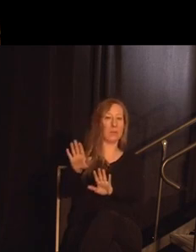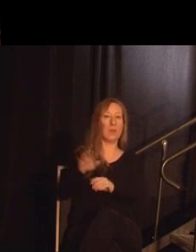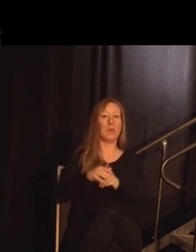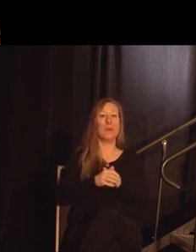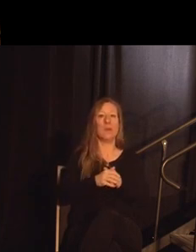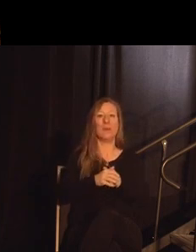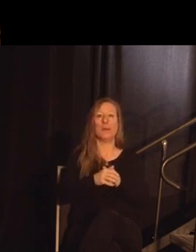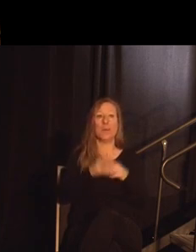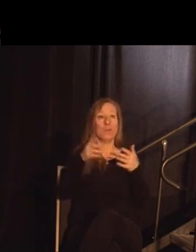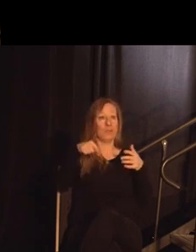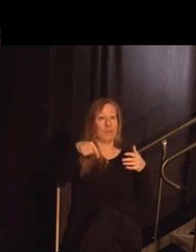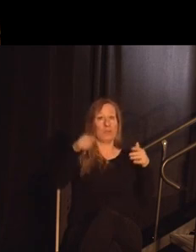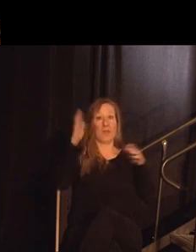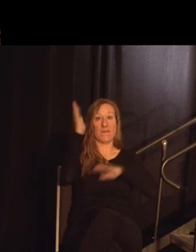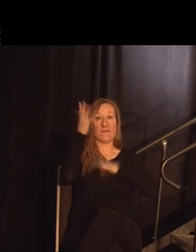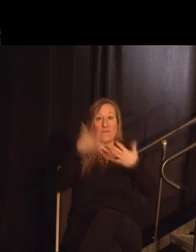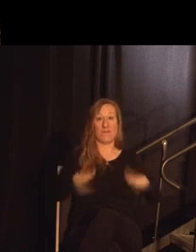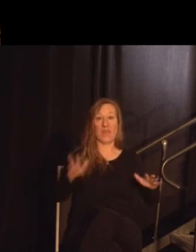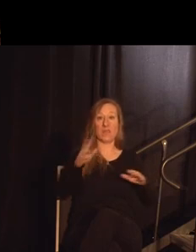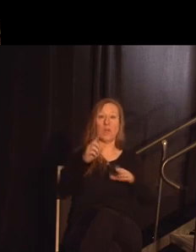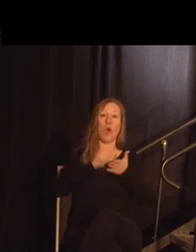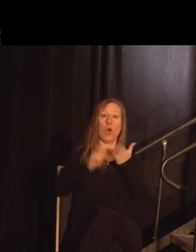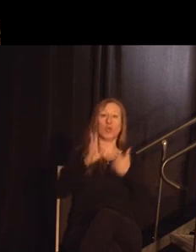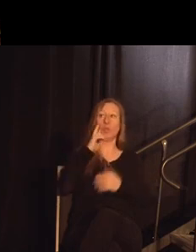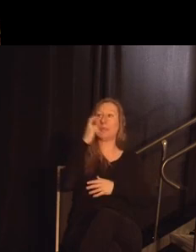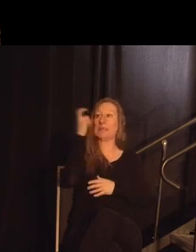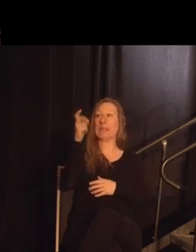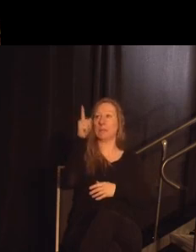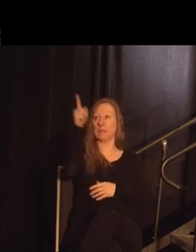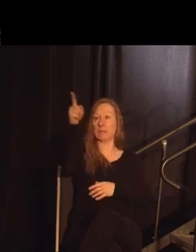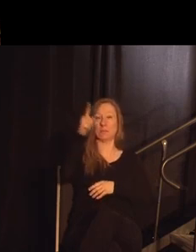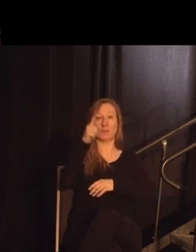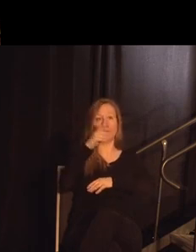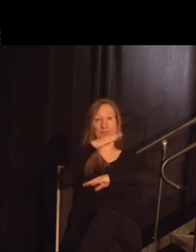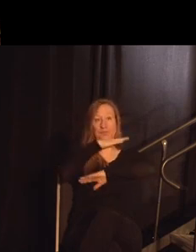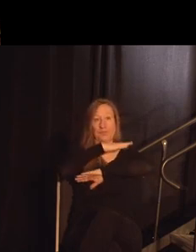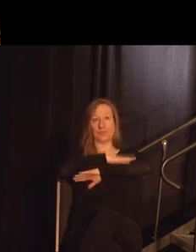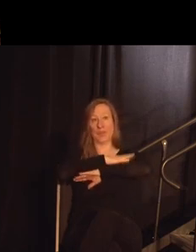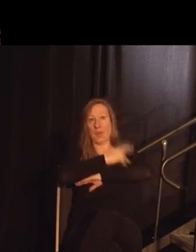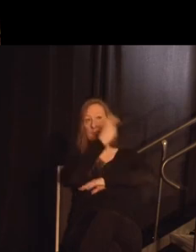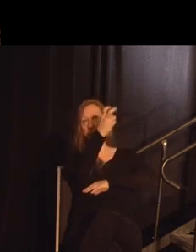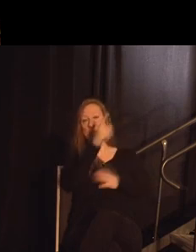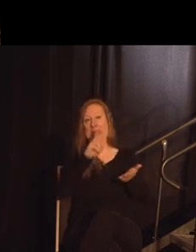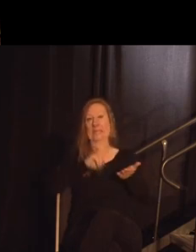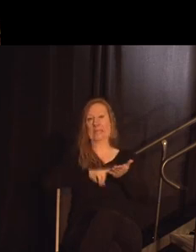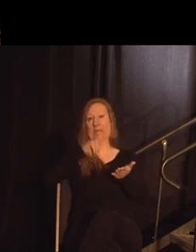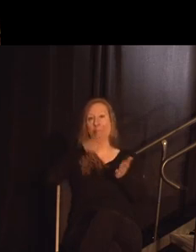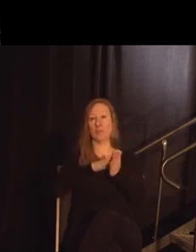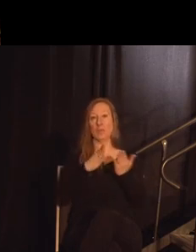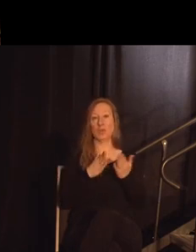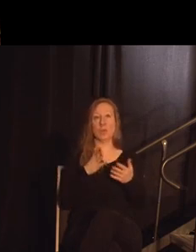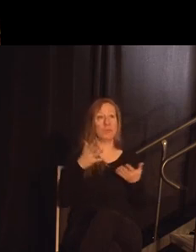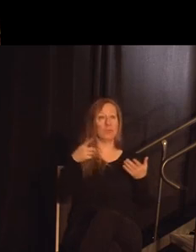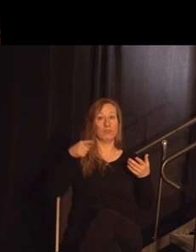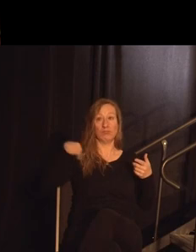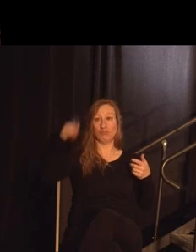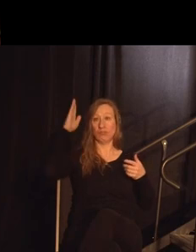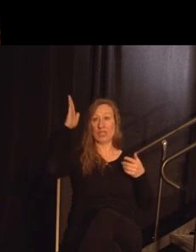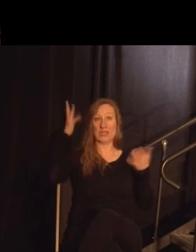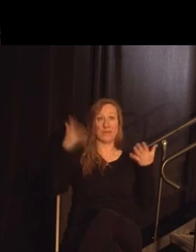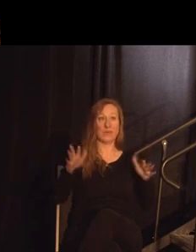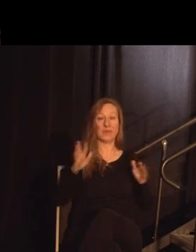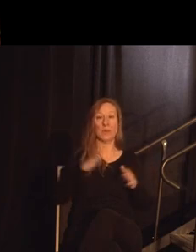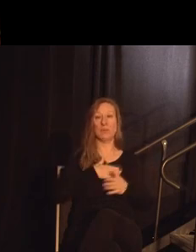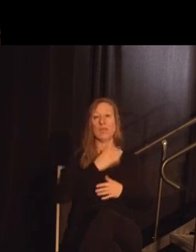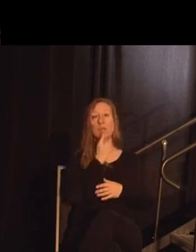books after the event. The signing table is in the hallway right outside the ballroom. After the presentation, please exit to the signing table and please